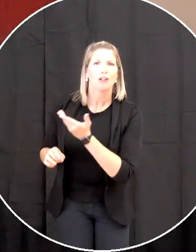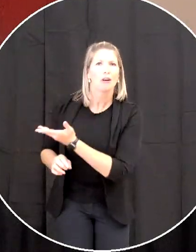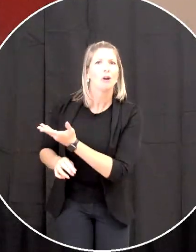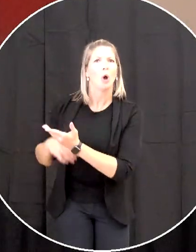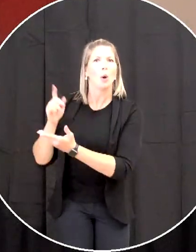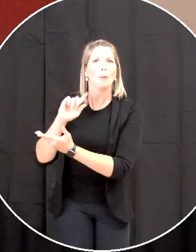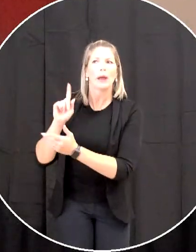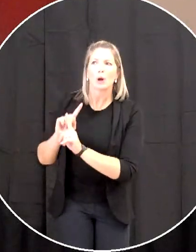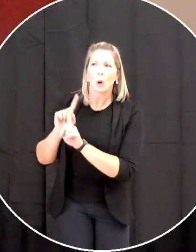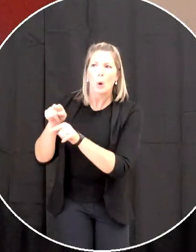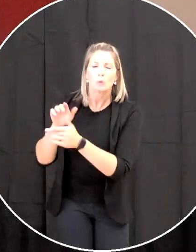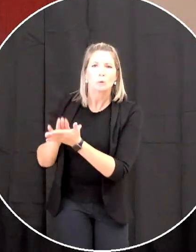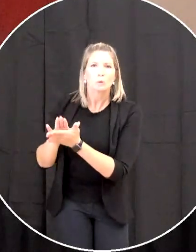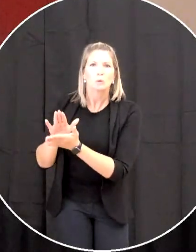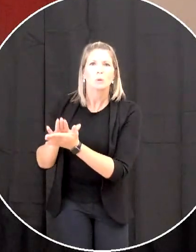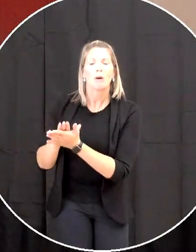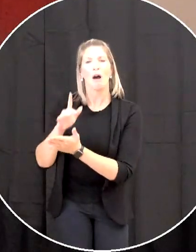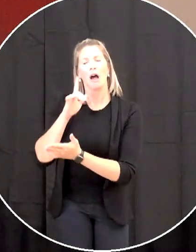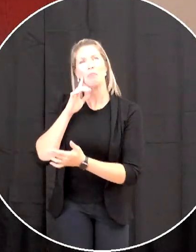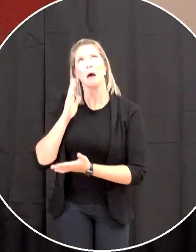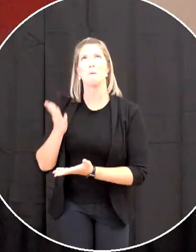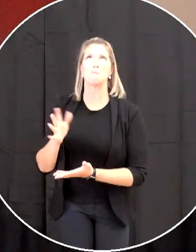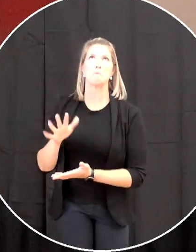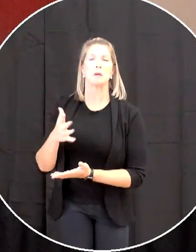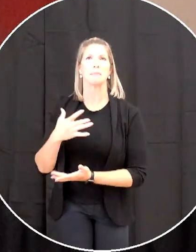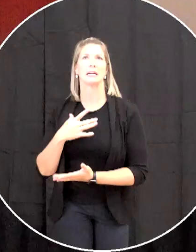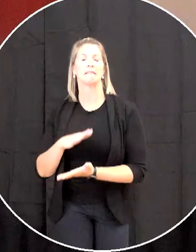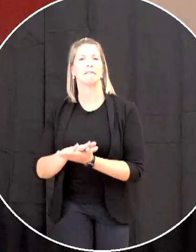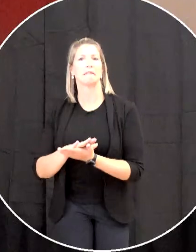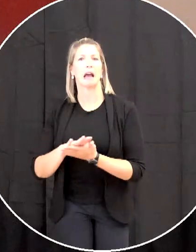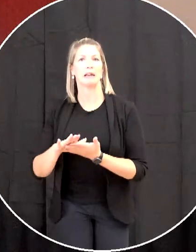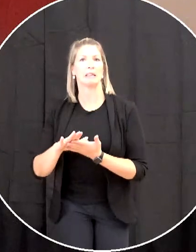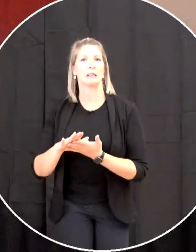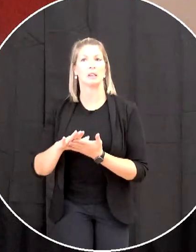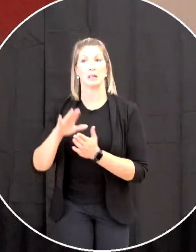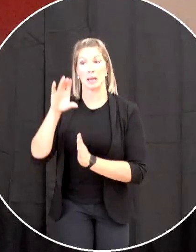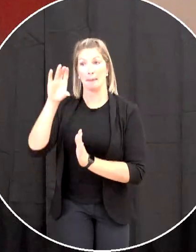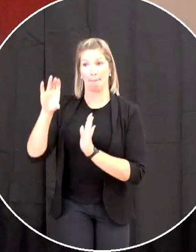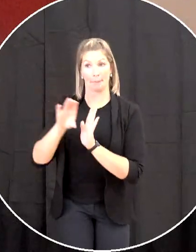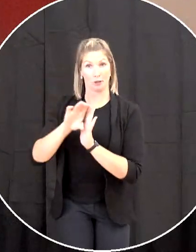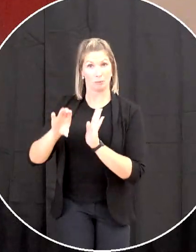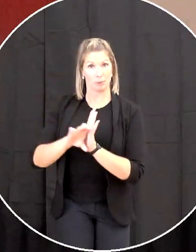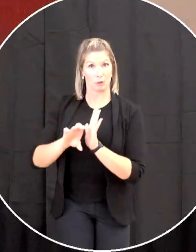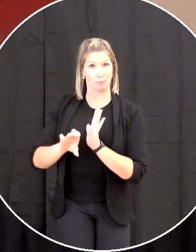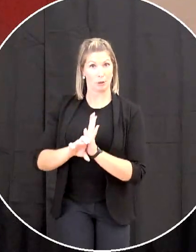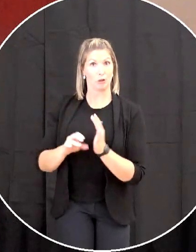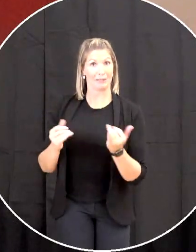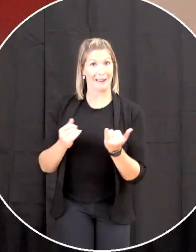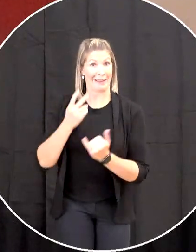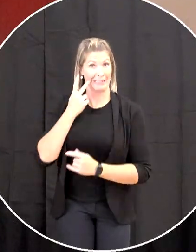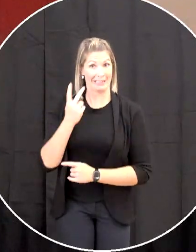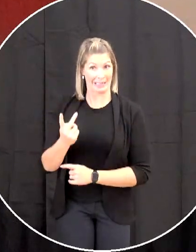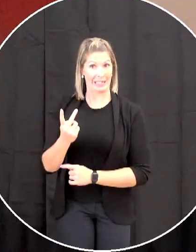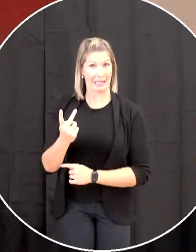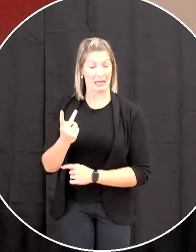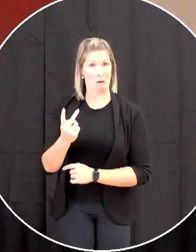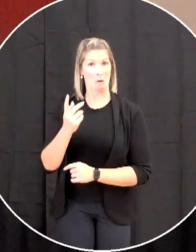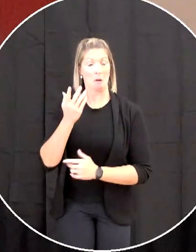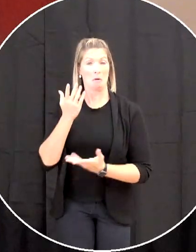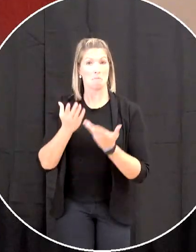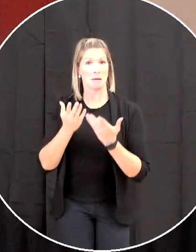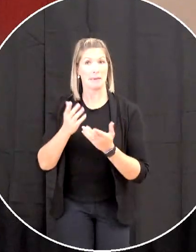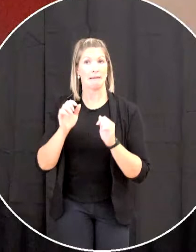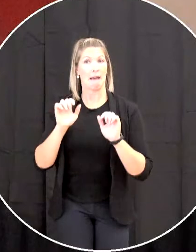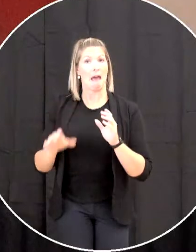school, and I just thought it might be a nice touch if all these wonderful photos that are within the draft here, if there could be captions